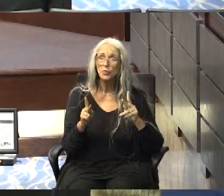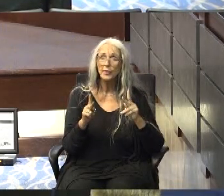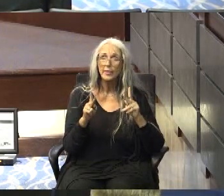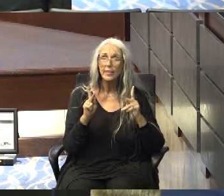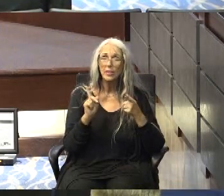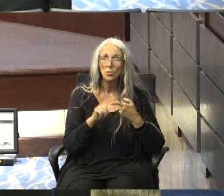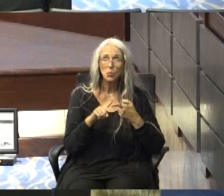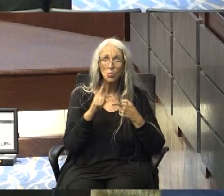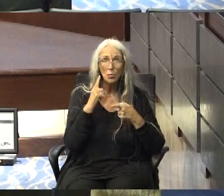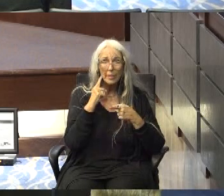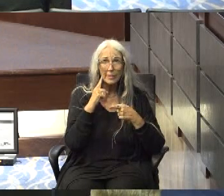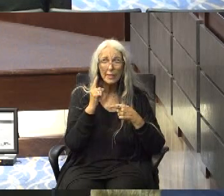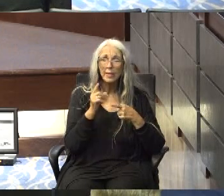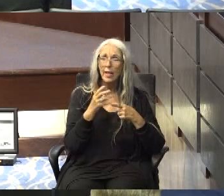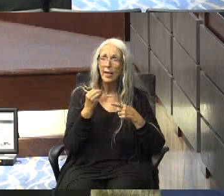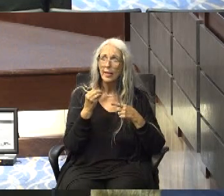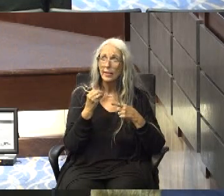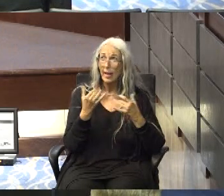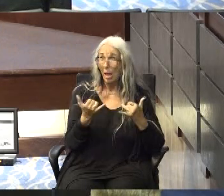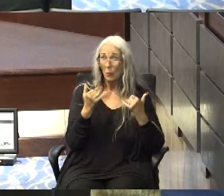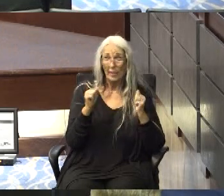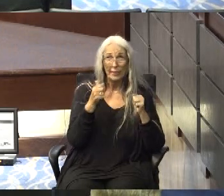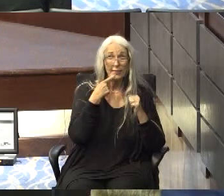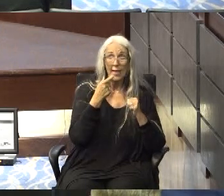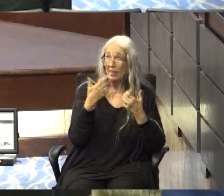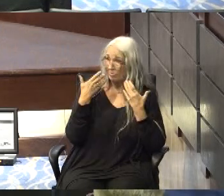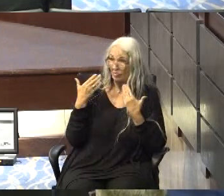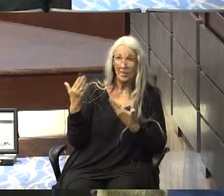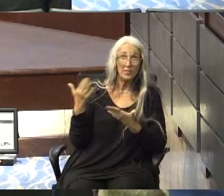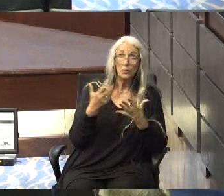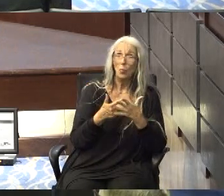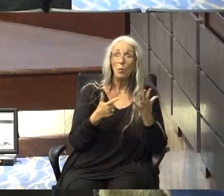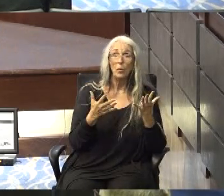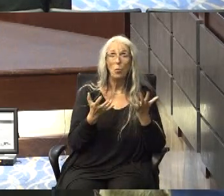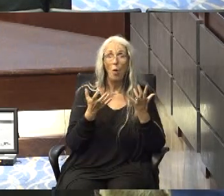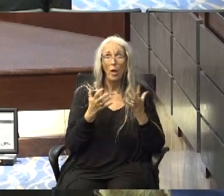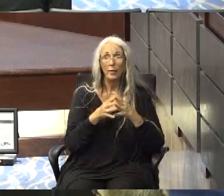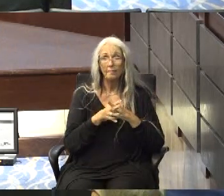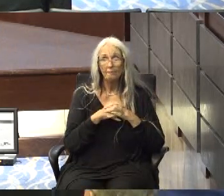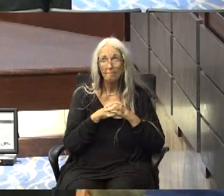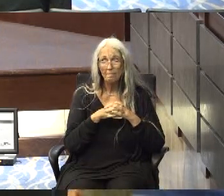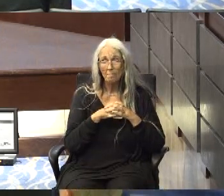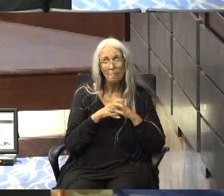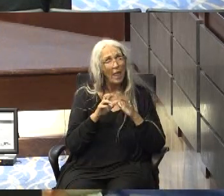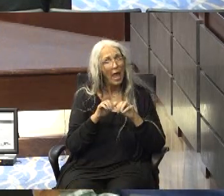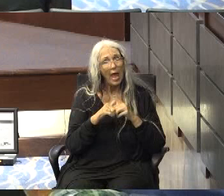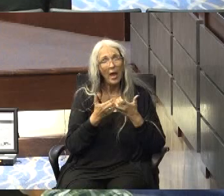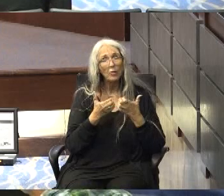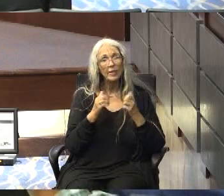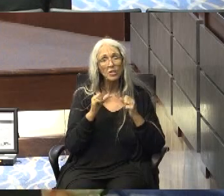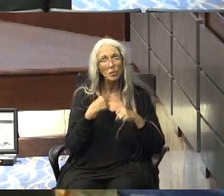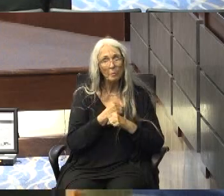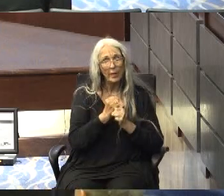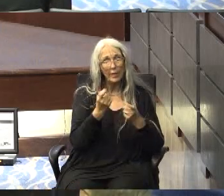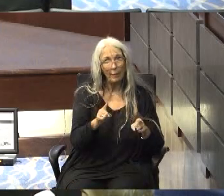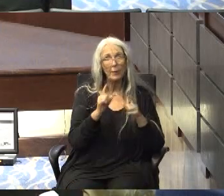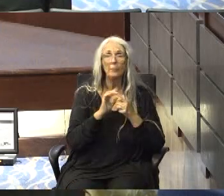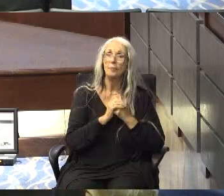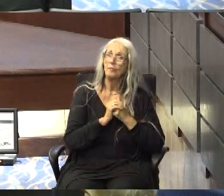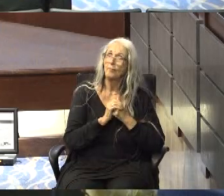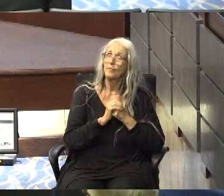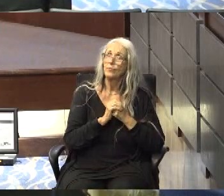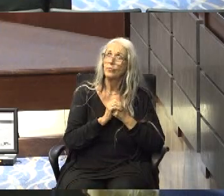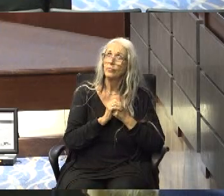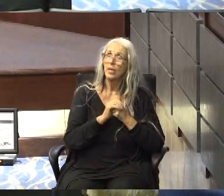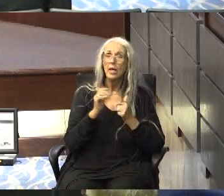listen, to see, and we can say, this is what we want, how can you deliver it? Mm-hmm. And making